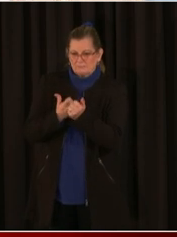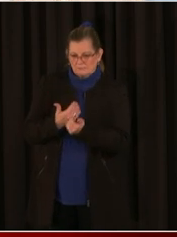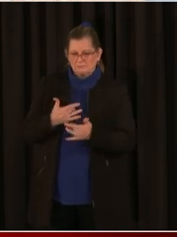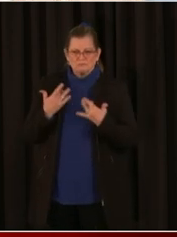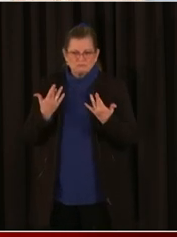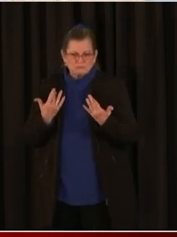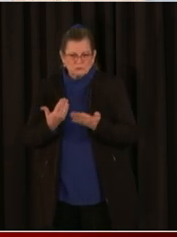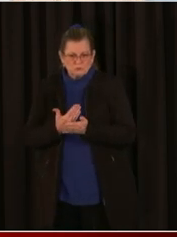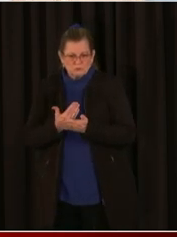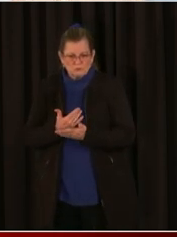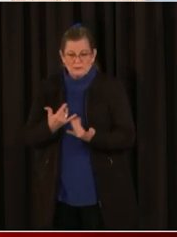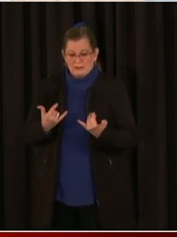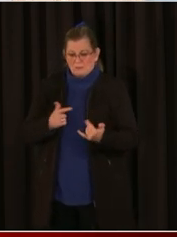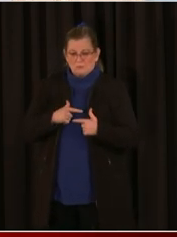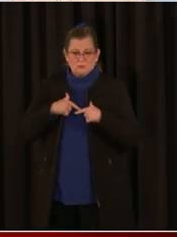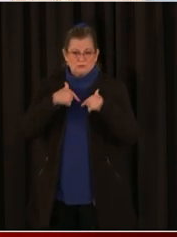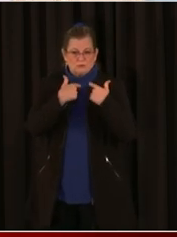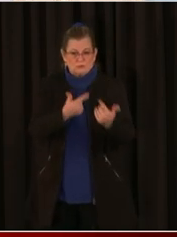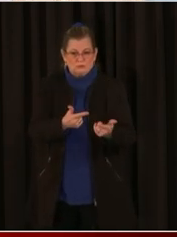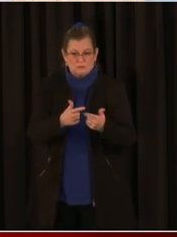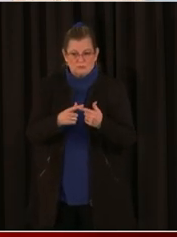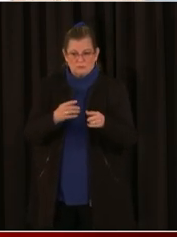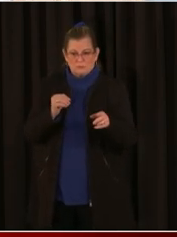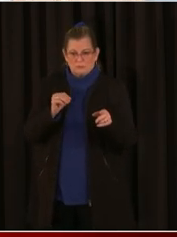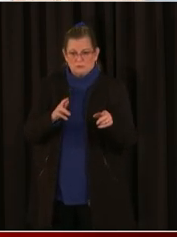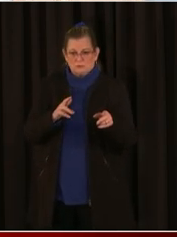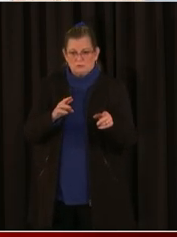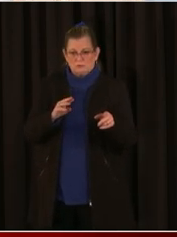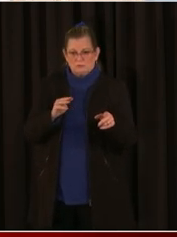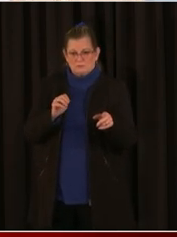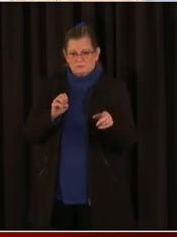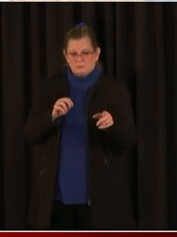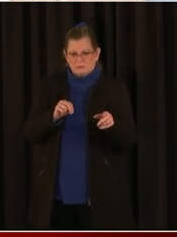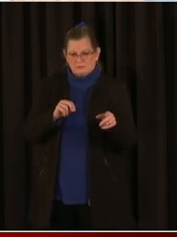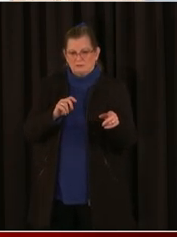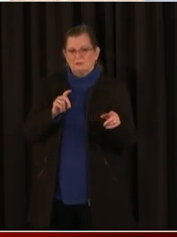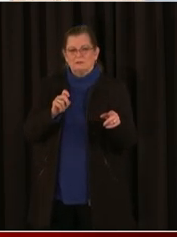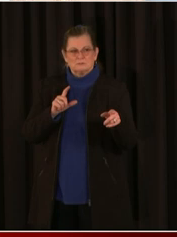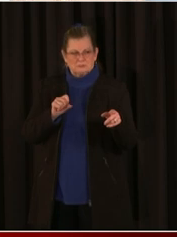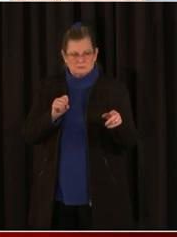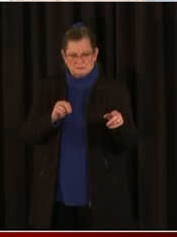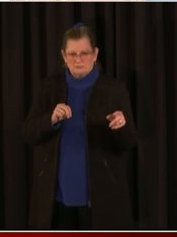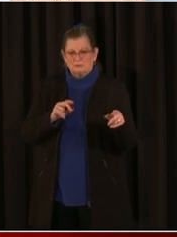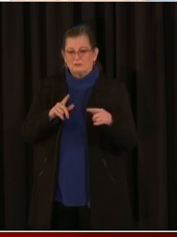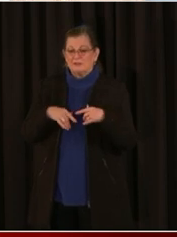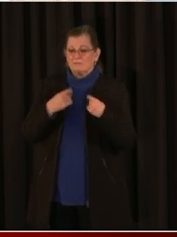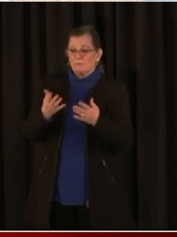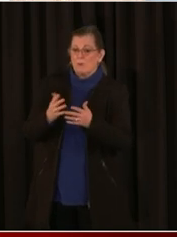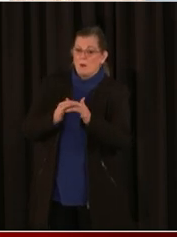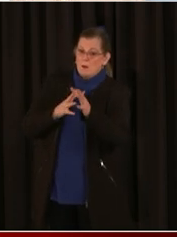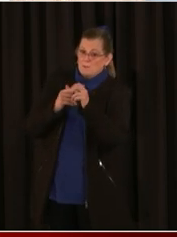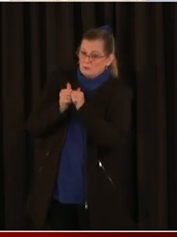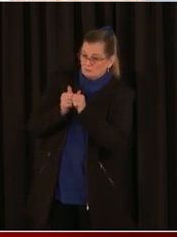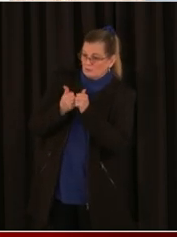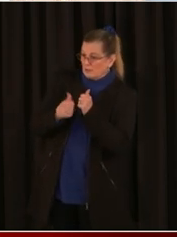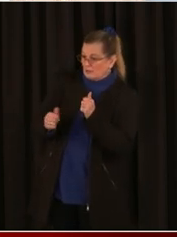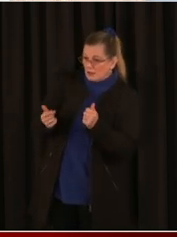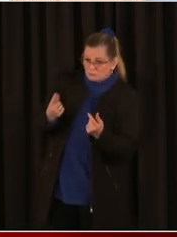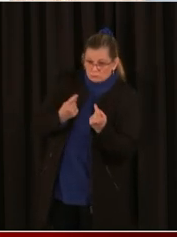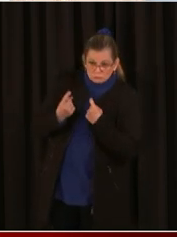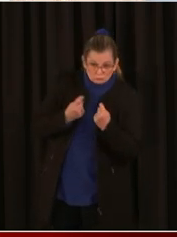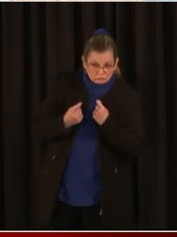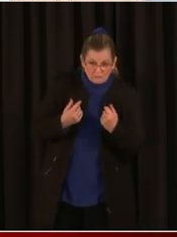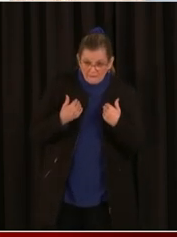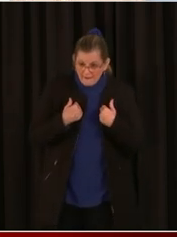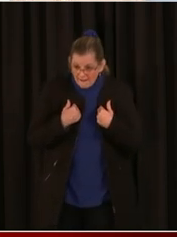I will turn it over very shortly to Mr. Mendelson to provide that briefing, and then he will take questions. We will